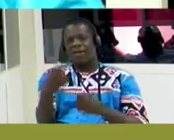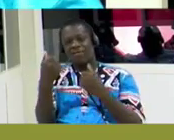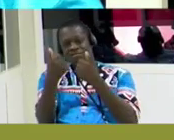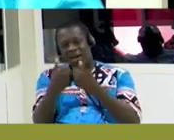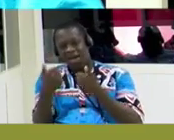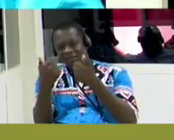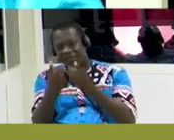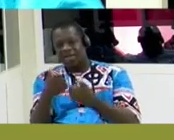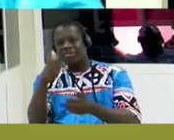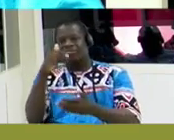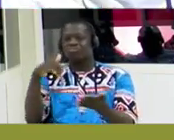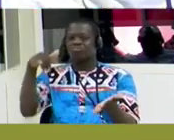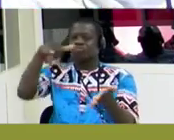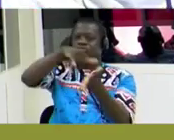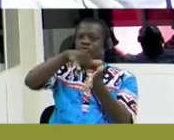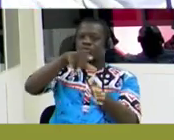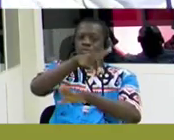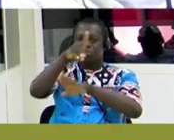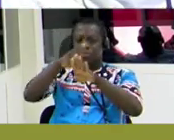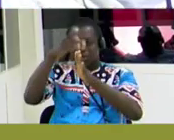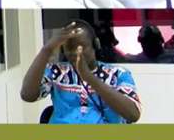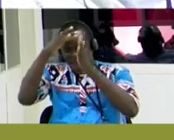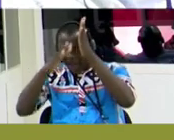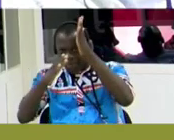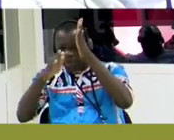Anybody who wants to volunteer, you can join us.